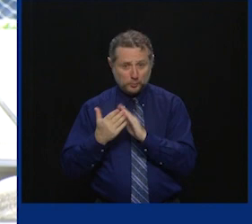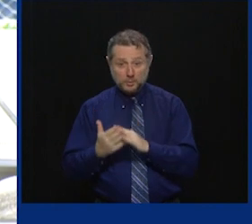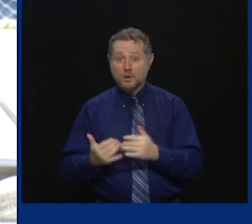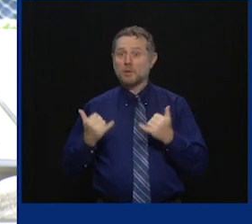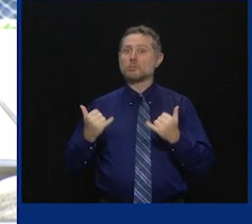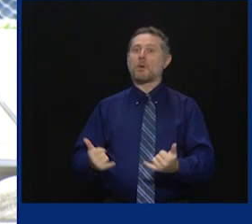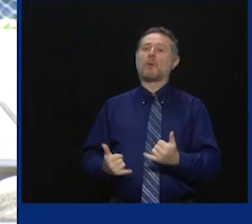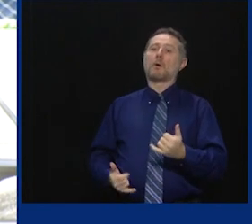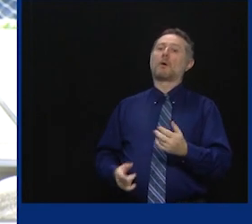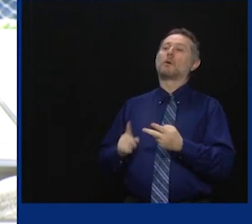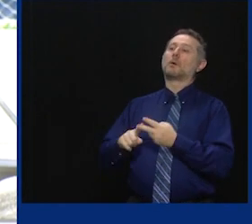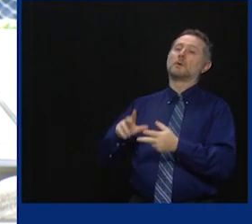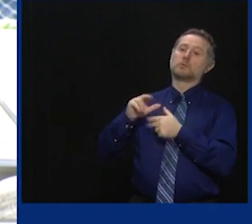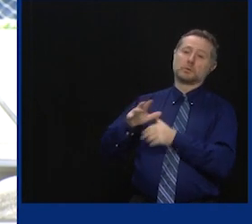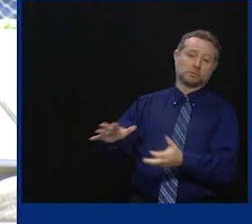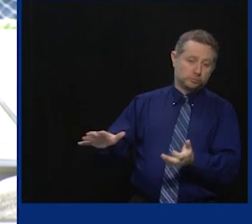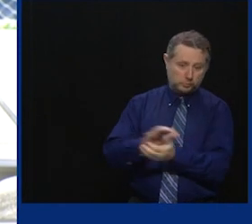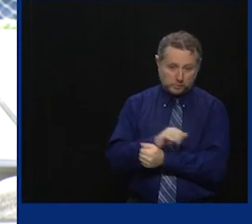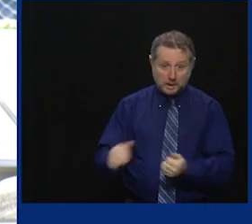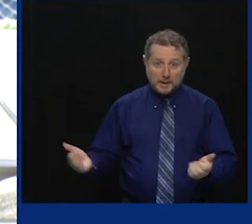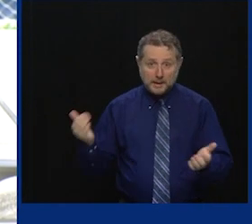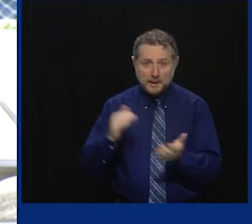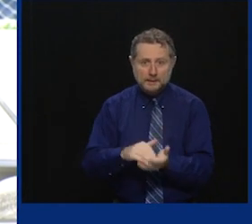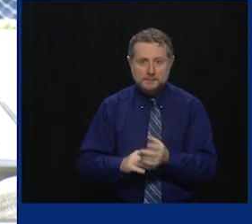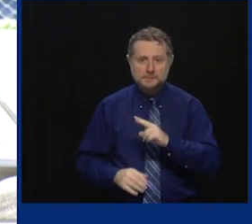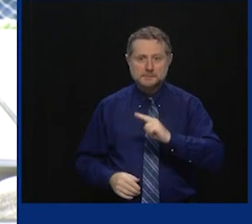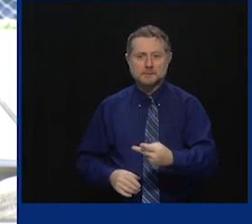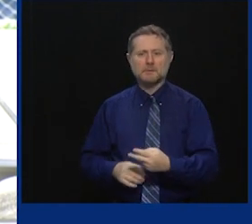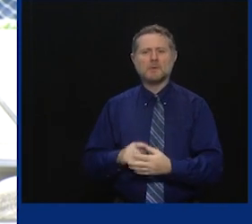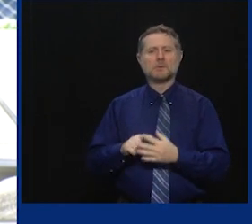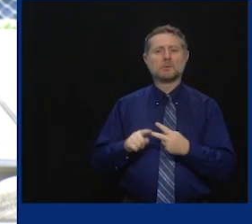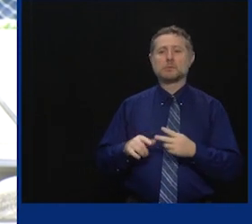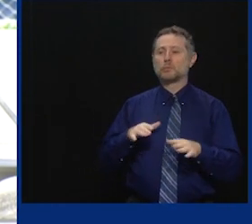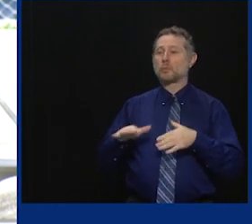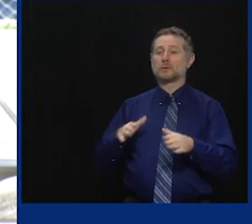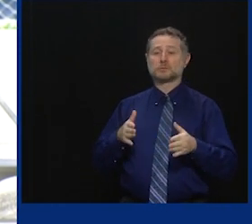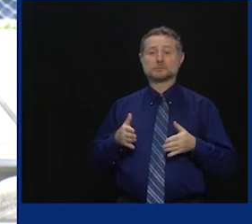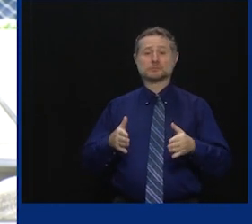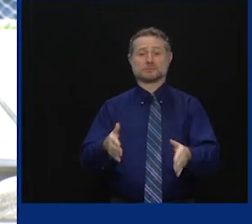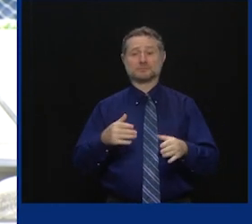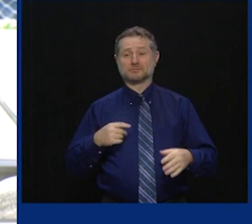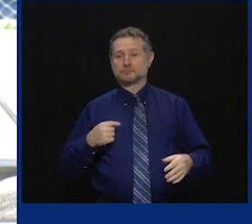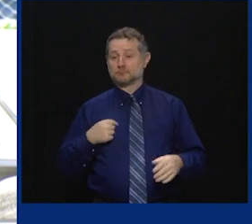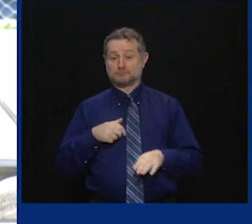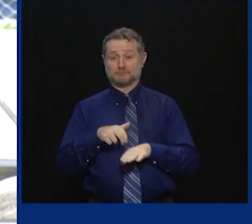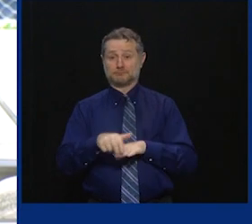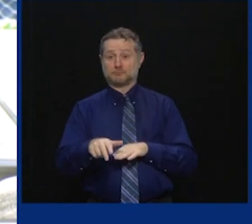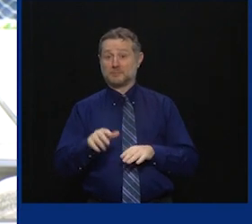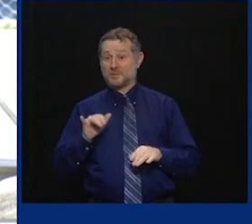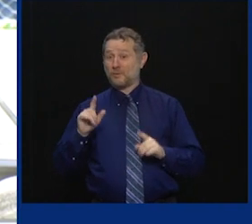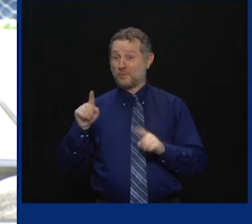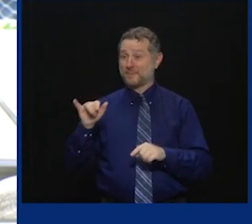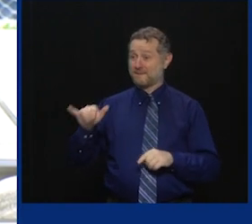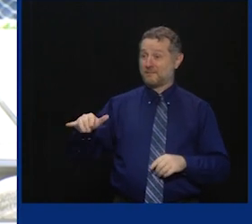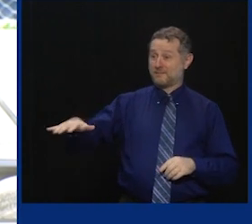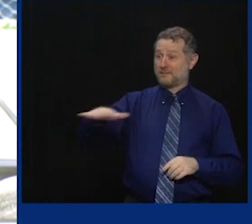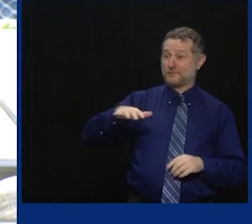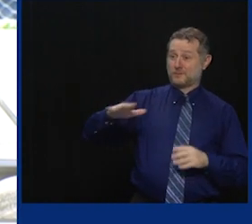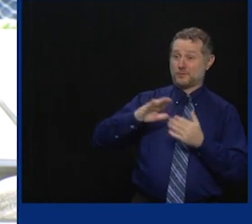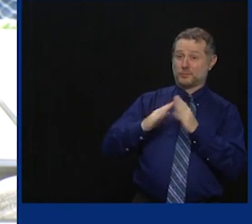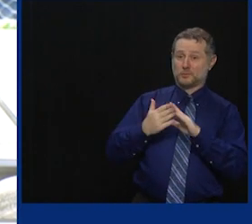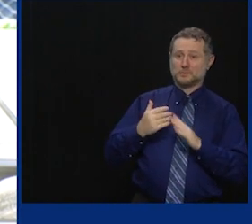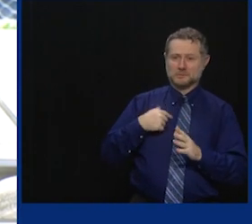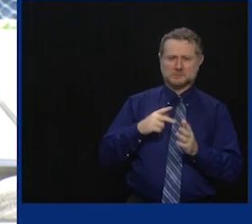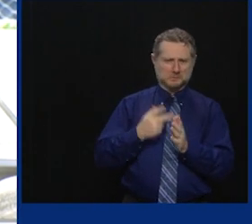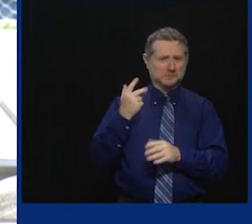just ruined. And I walked the streets. I went back to the same neighborhood, not once, not twice, but 3 times, because I said, we are not going to forget